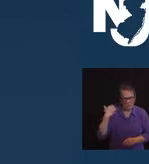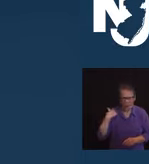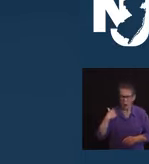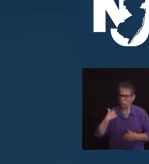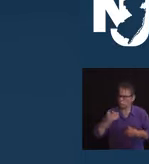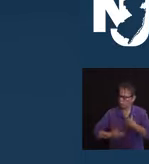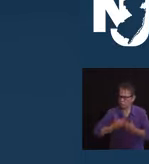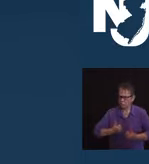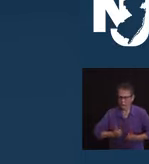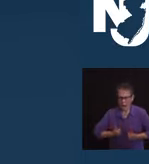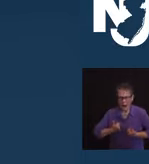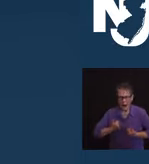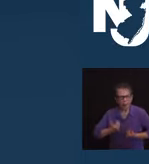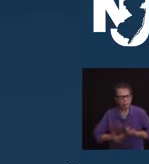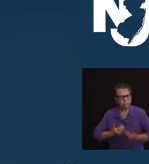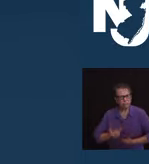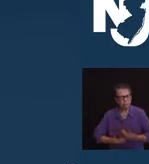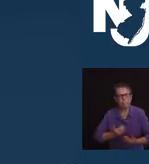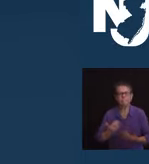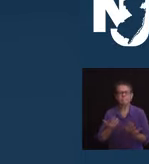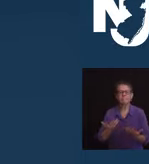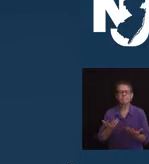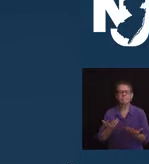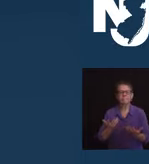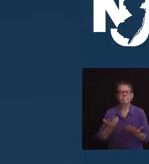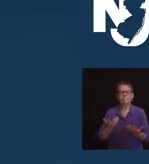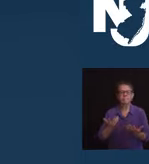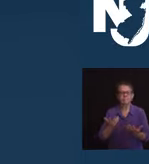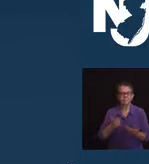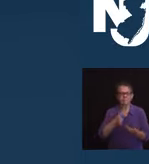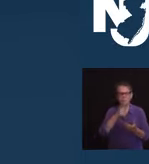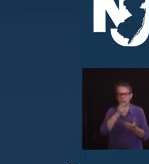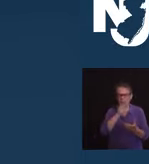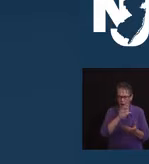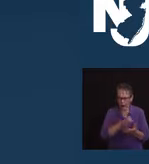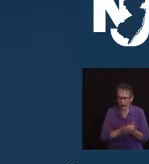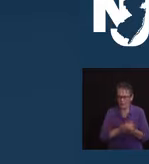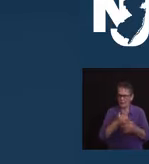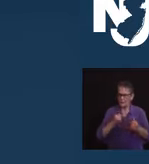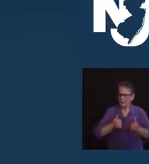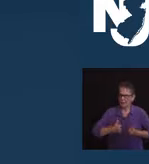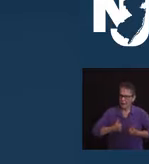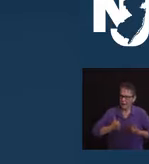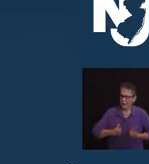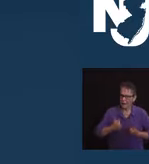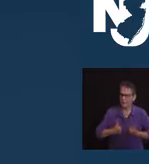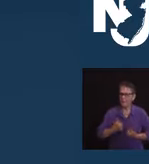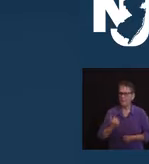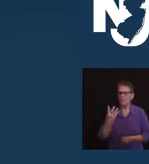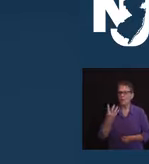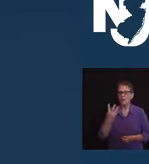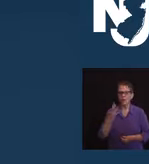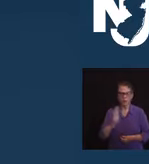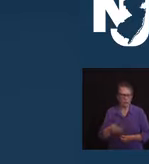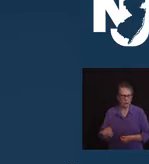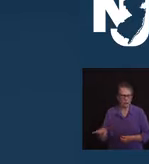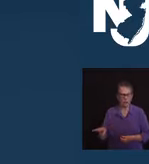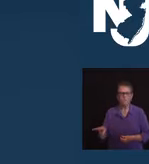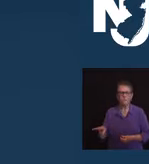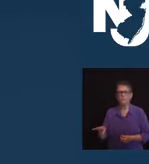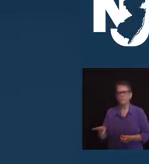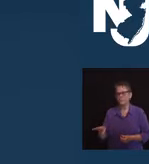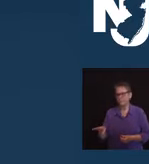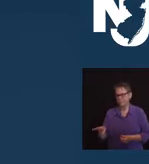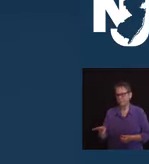husband, Jimmy, her children, that's Jimmy on the left, by the way, of whom she was so proud, Jimmy, Nicole, Kimberly, Danielle, and their